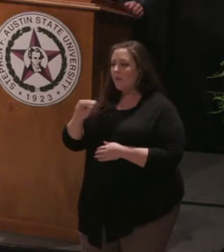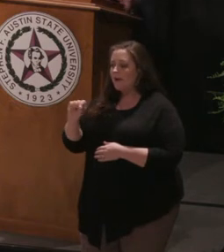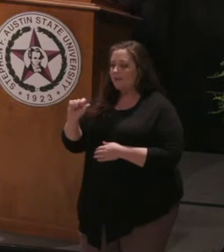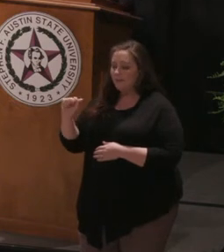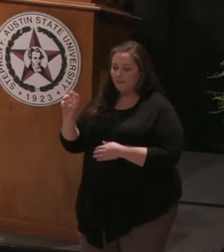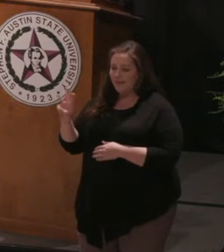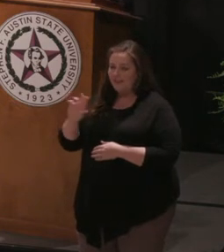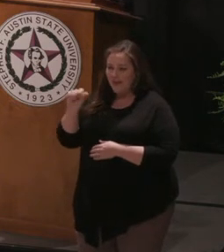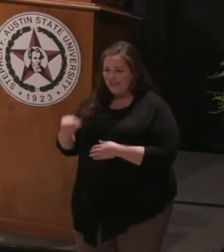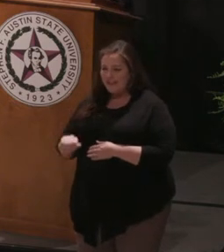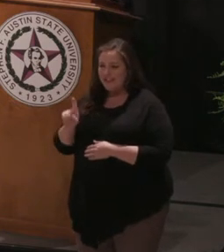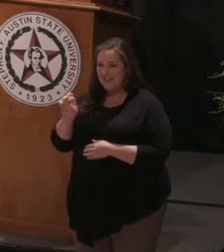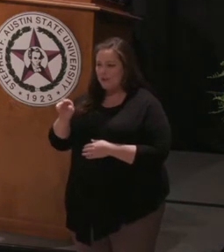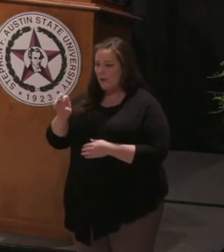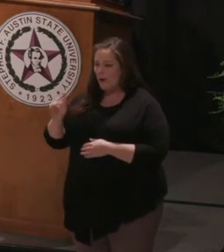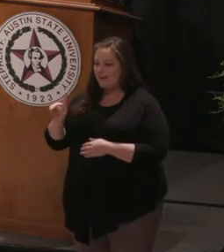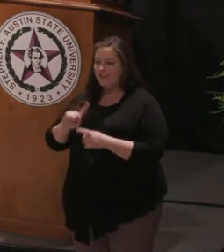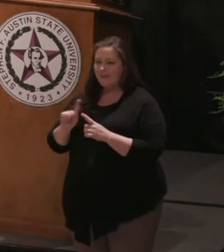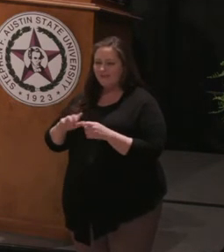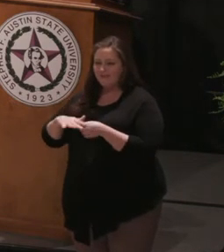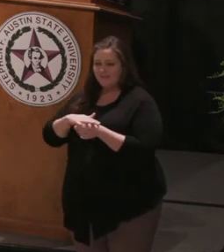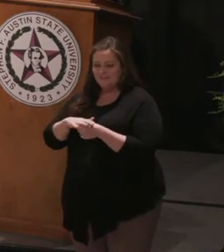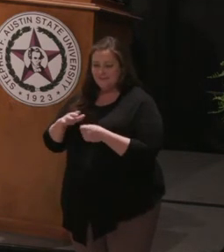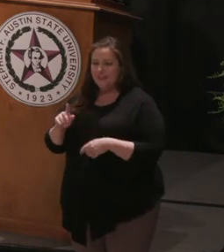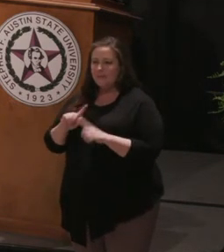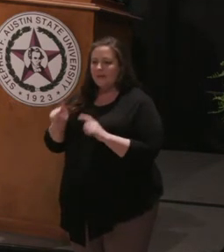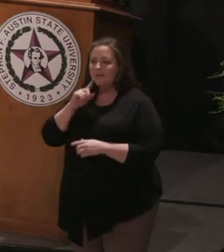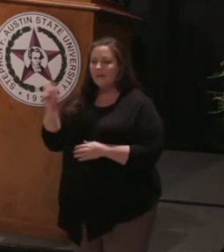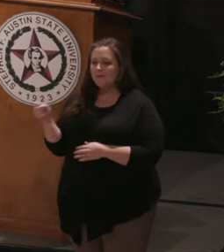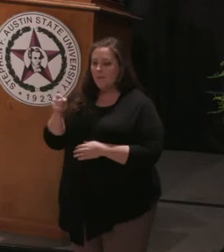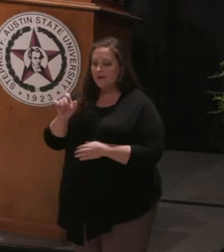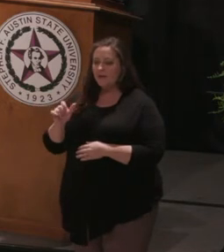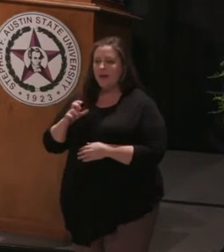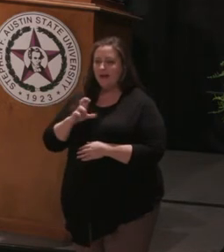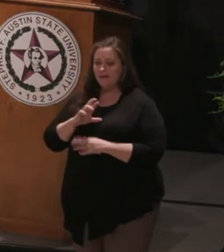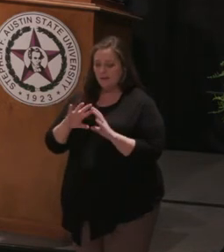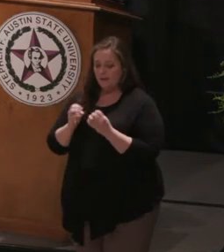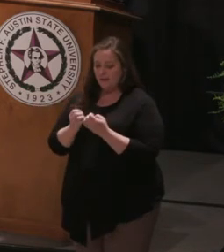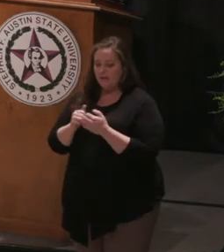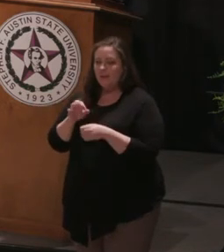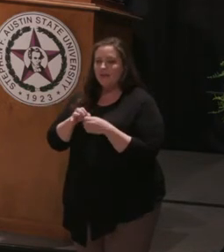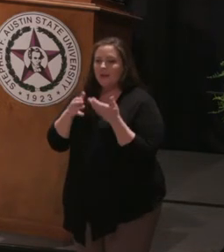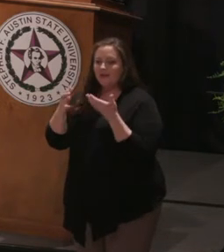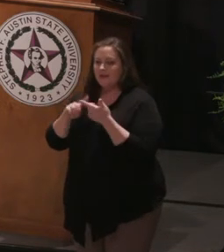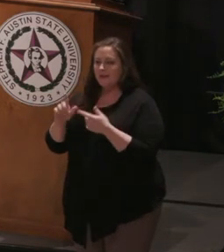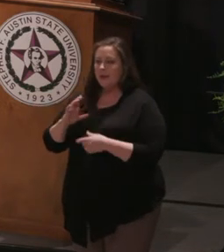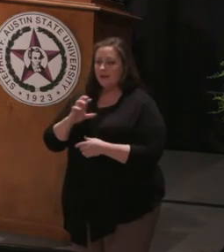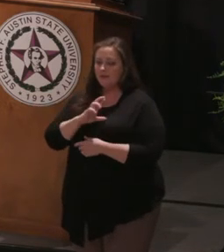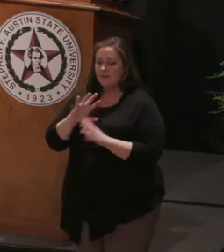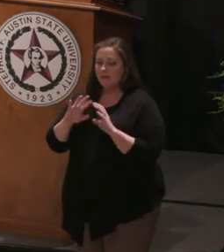Leander, and the Brushy Creek area. He was appointed to the House Committee on Elections and the House Committee